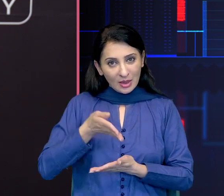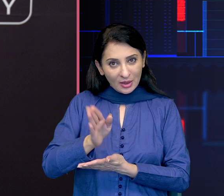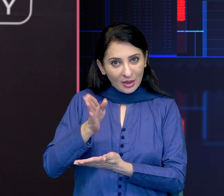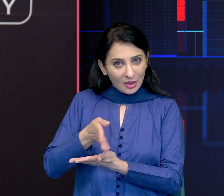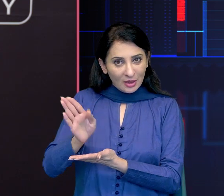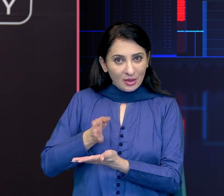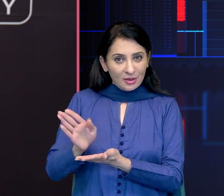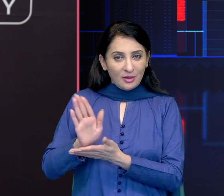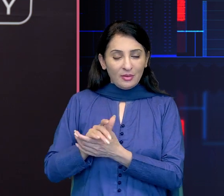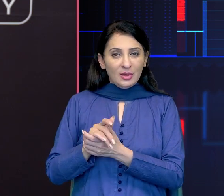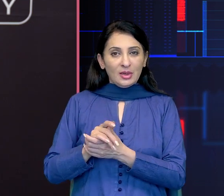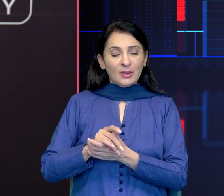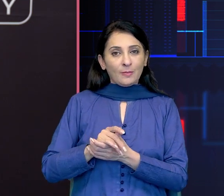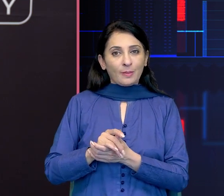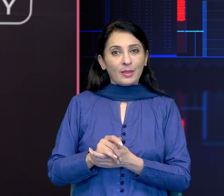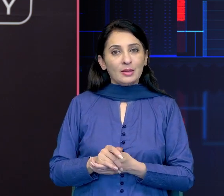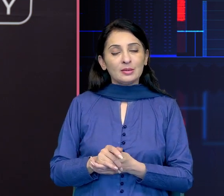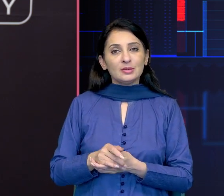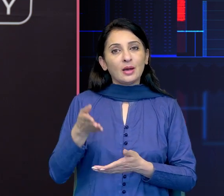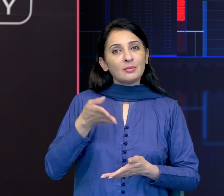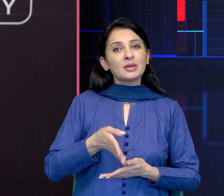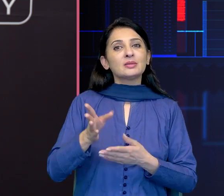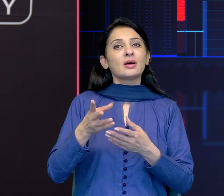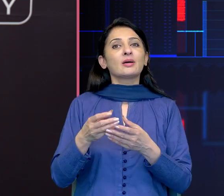also opportunity to